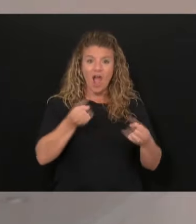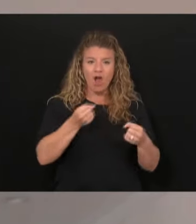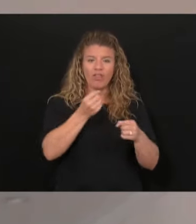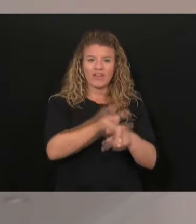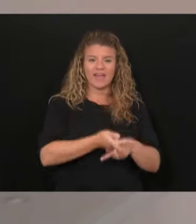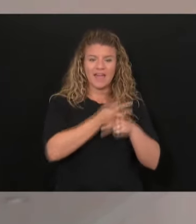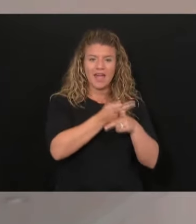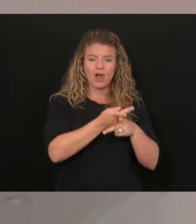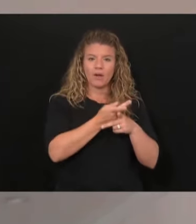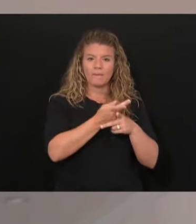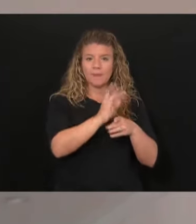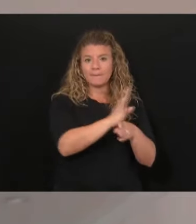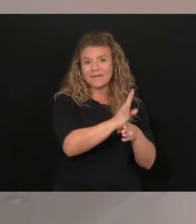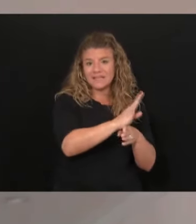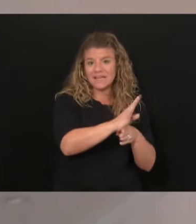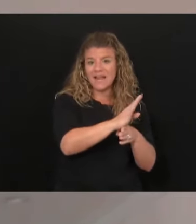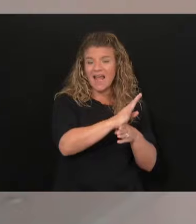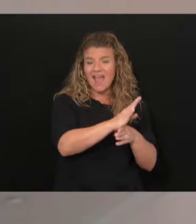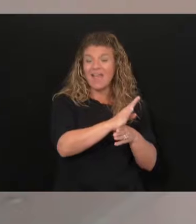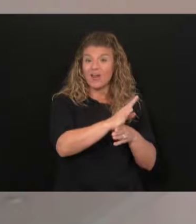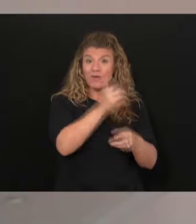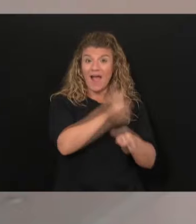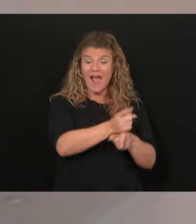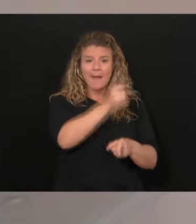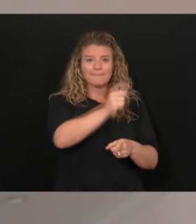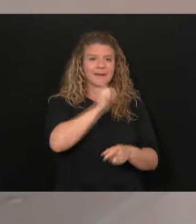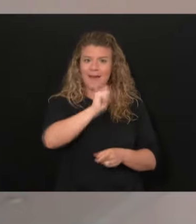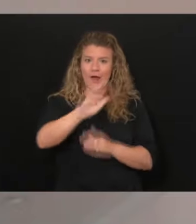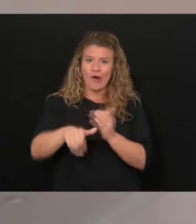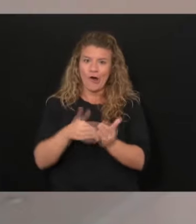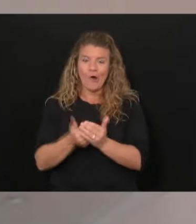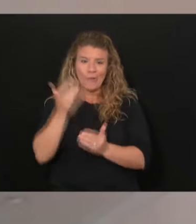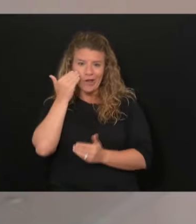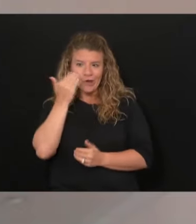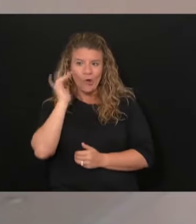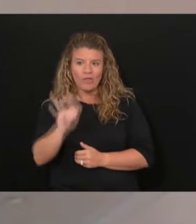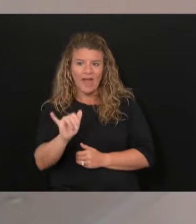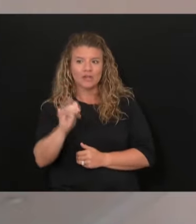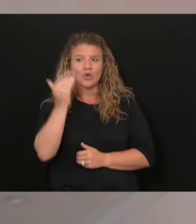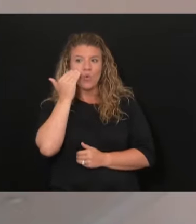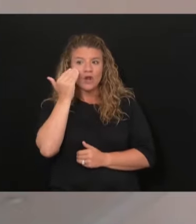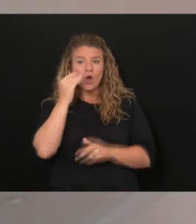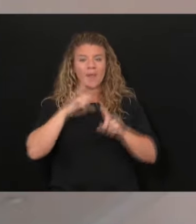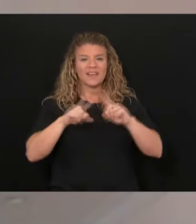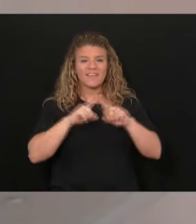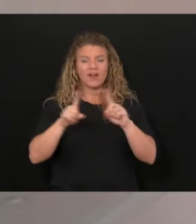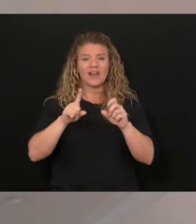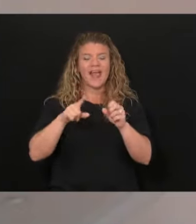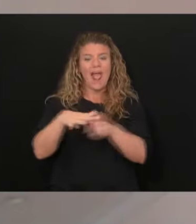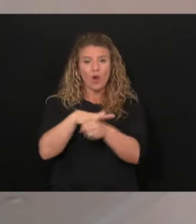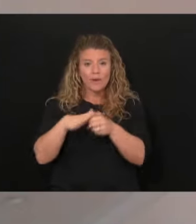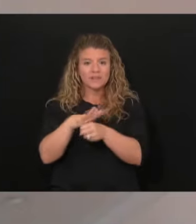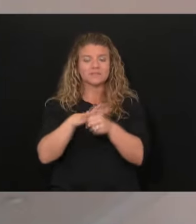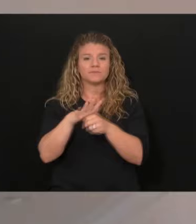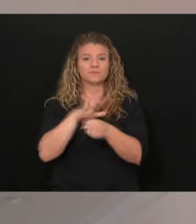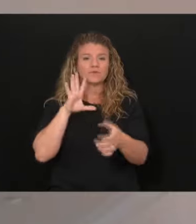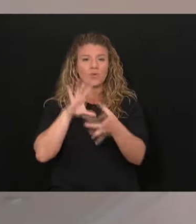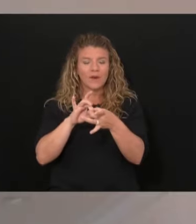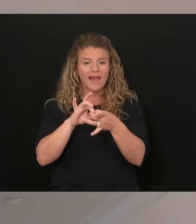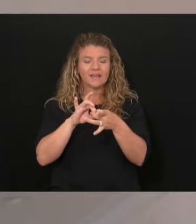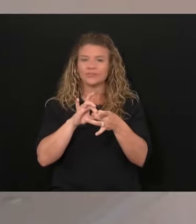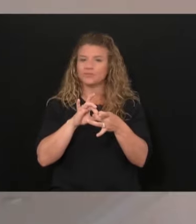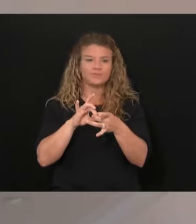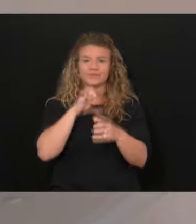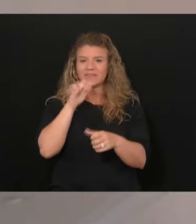but that's not true for all parts. And we know that margins related to the lack